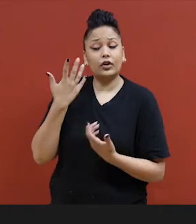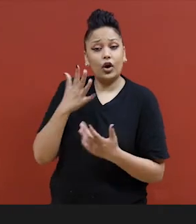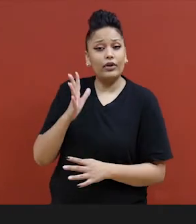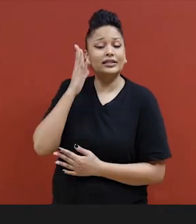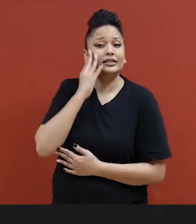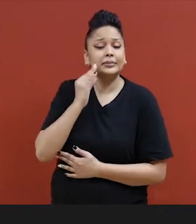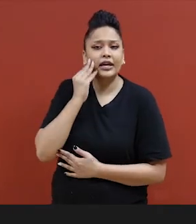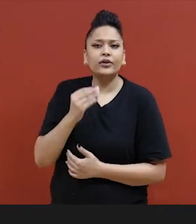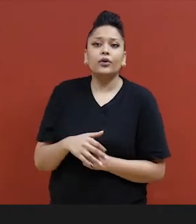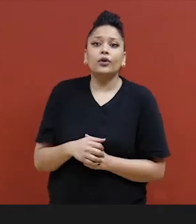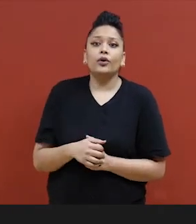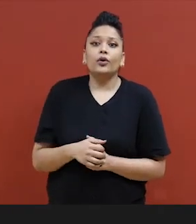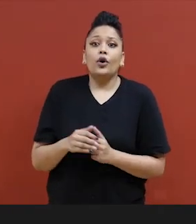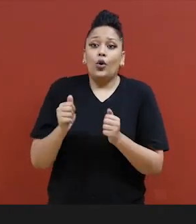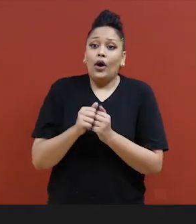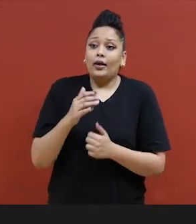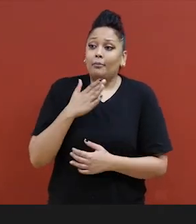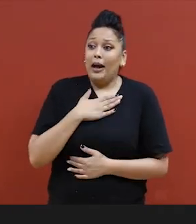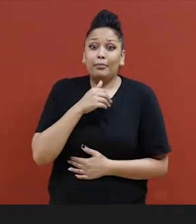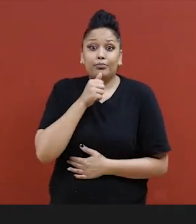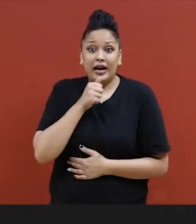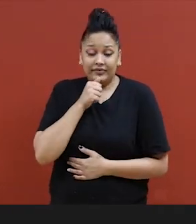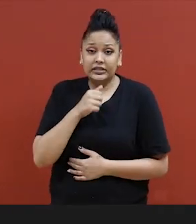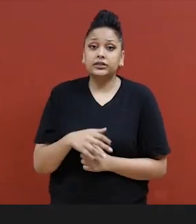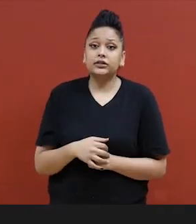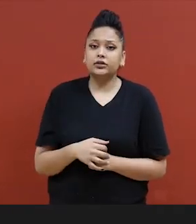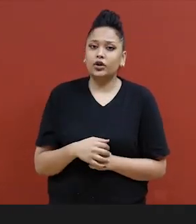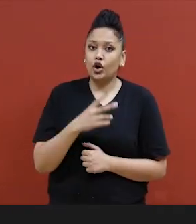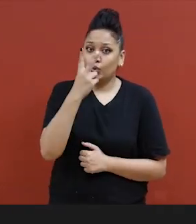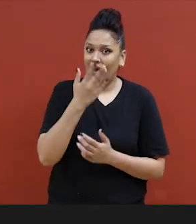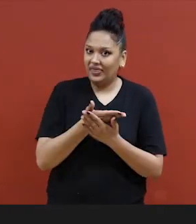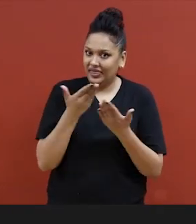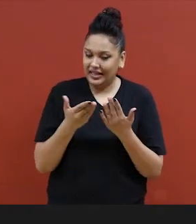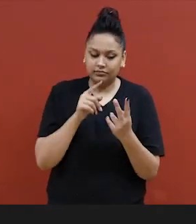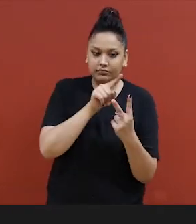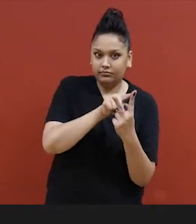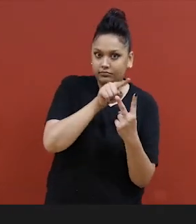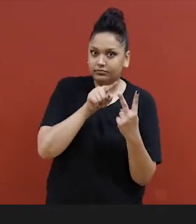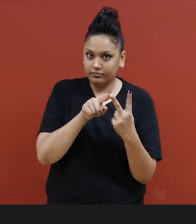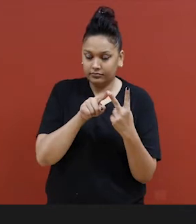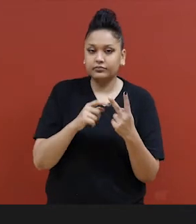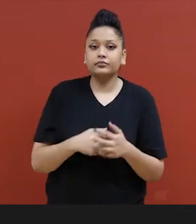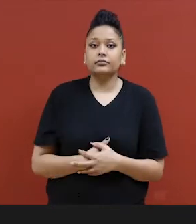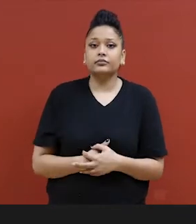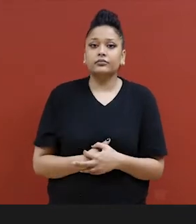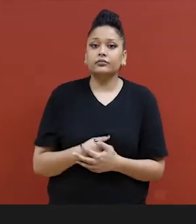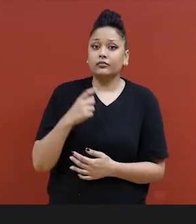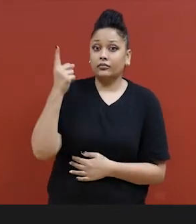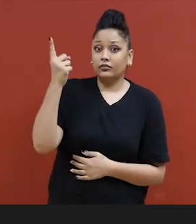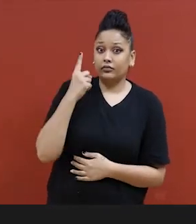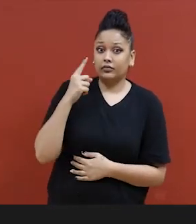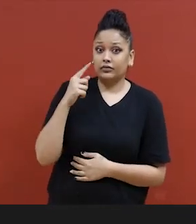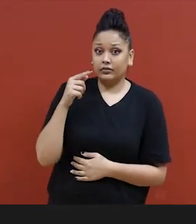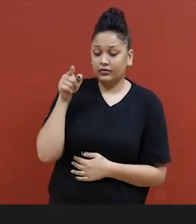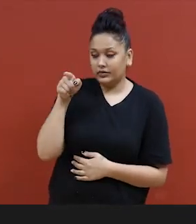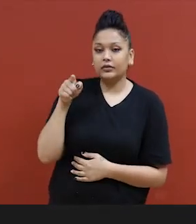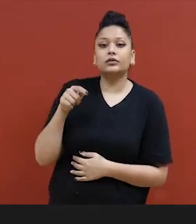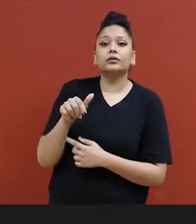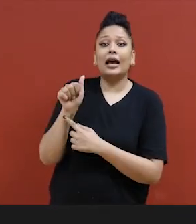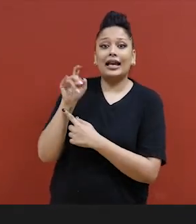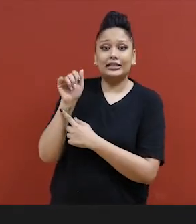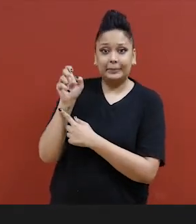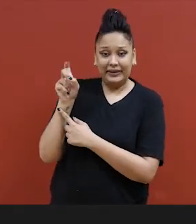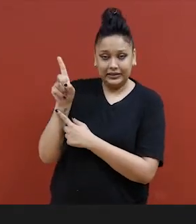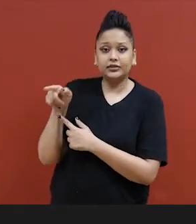like when it comes to my privacy, well, two things. One, having my attendants confuse